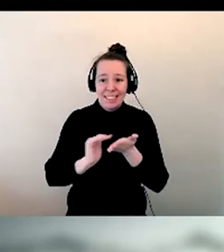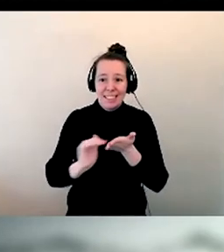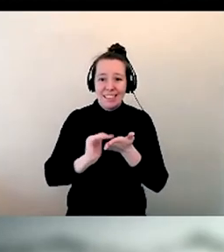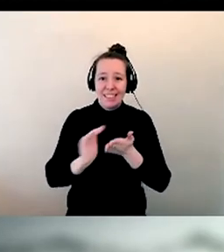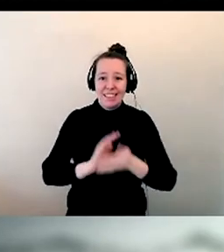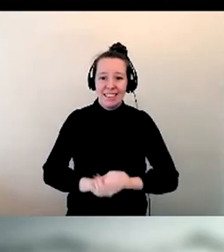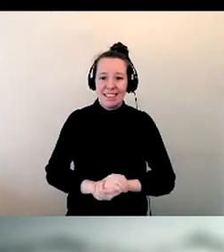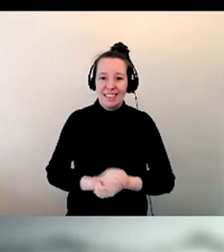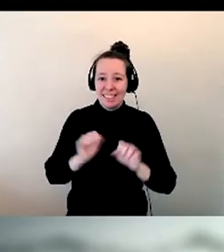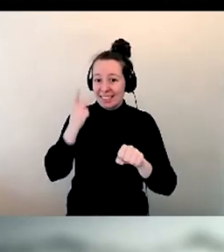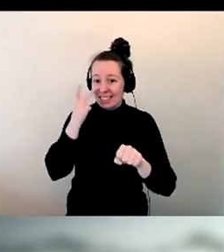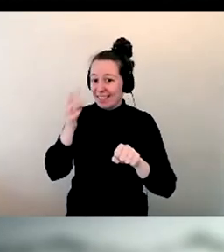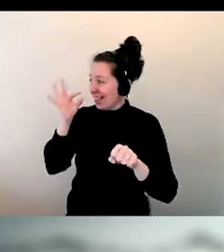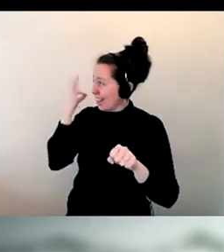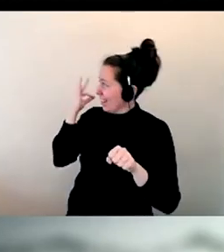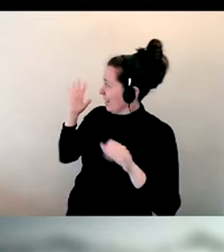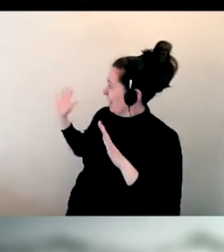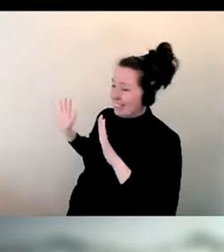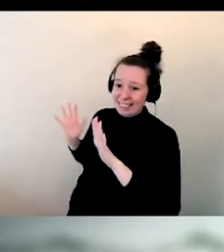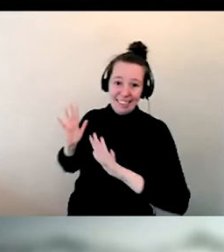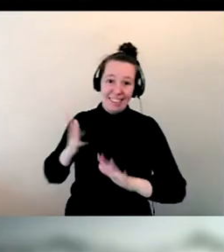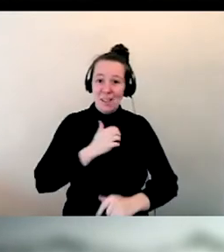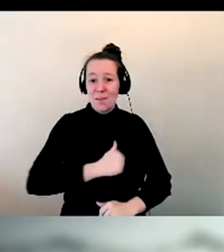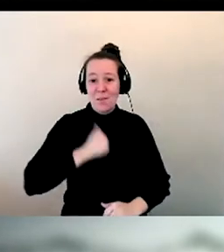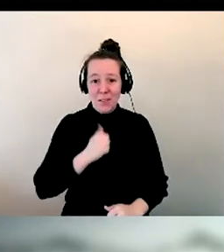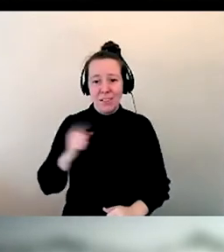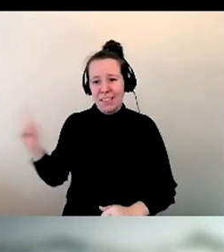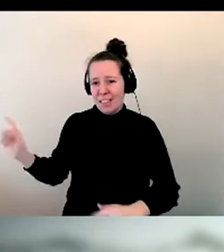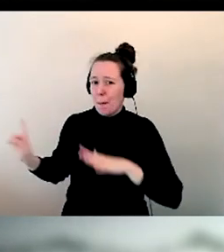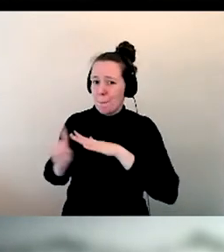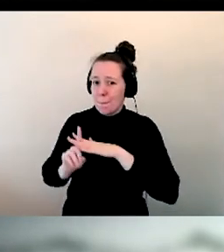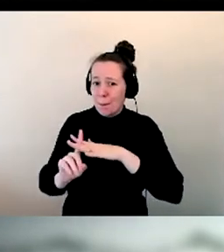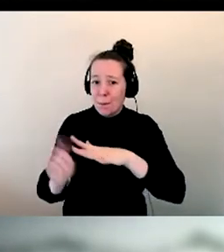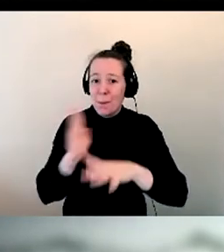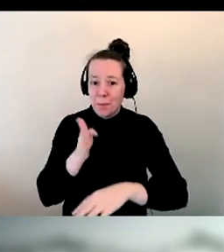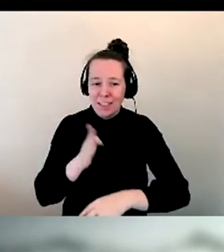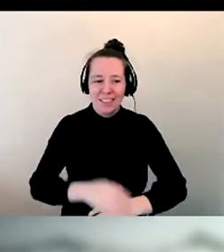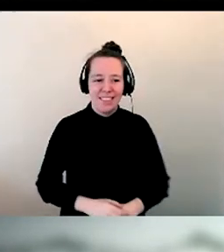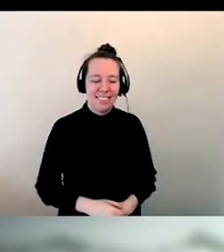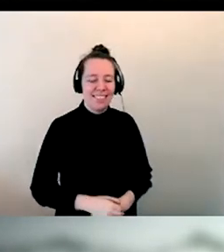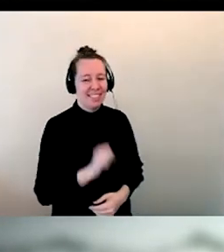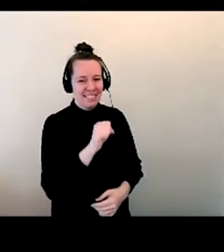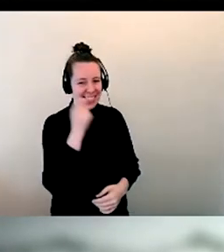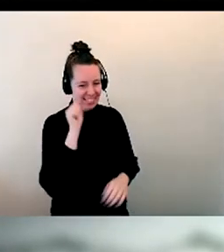the cat that died. Yeah, I'm so sorry. He's going to make an appearance or two.